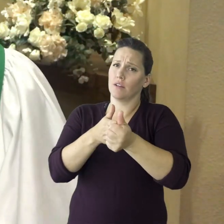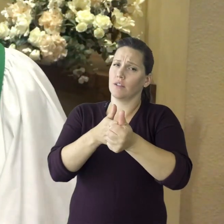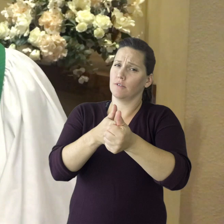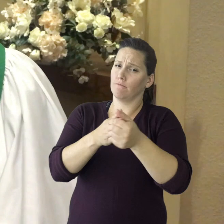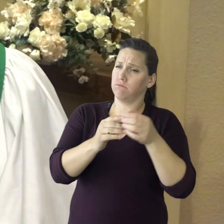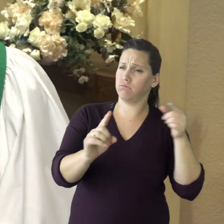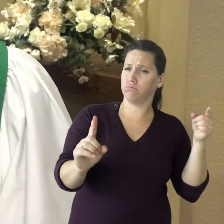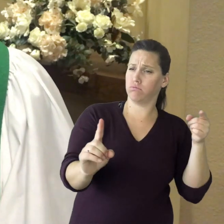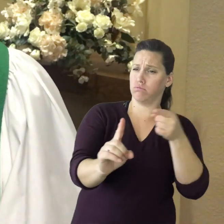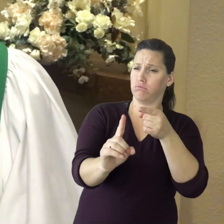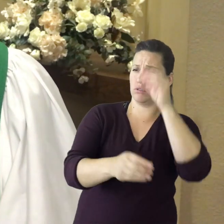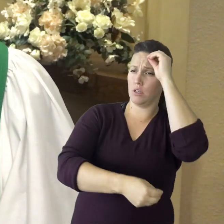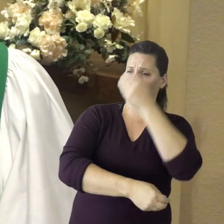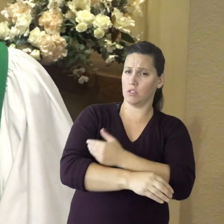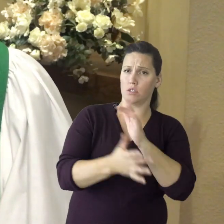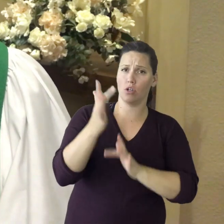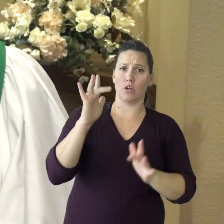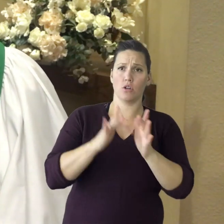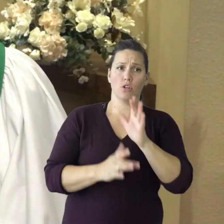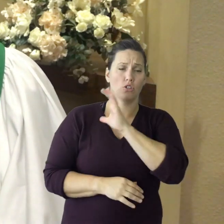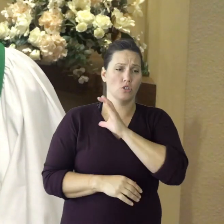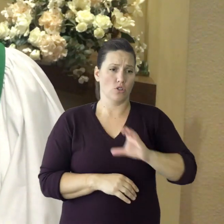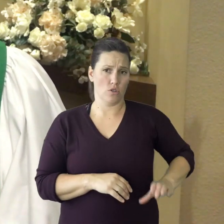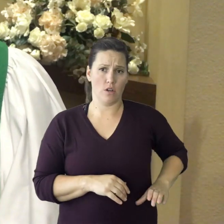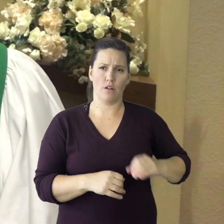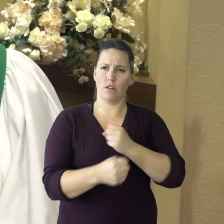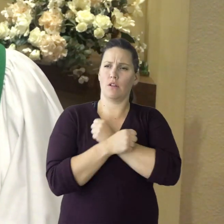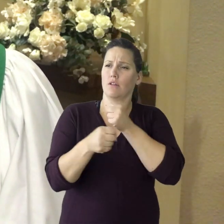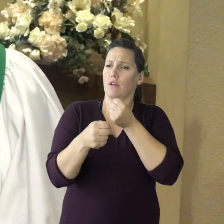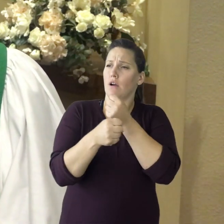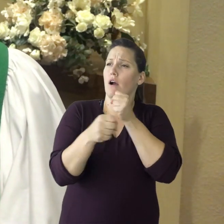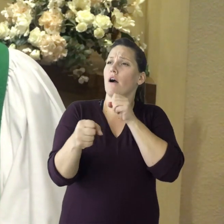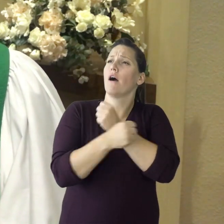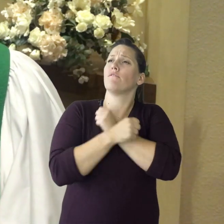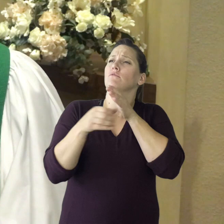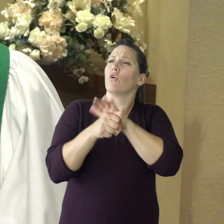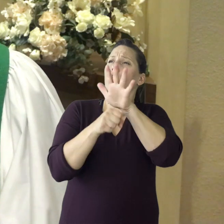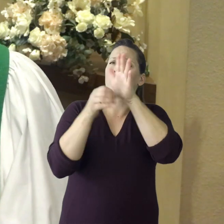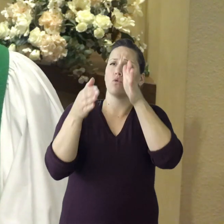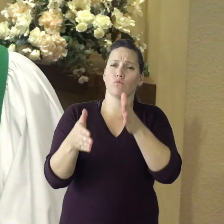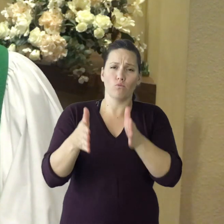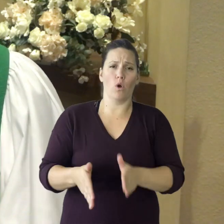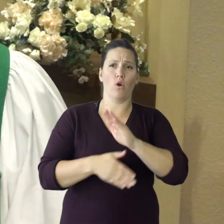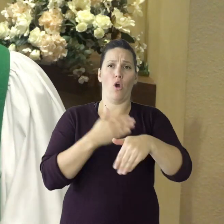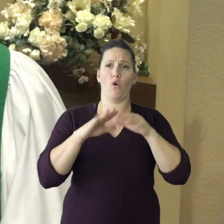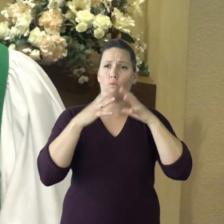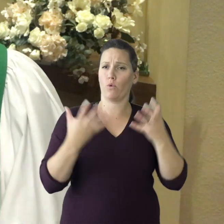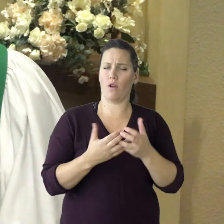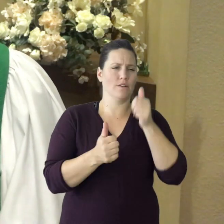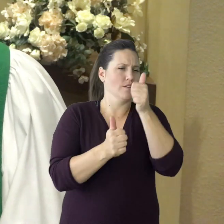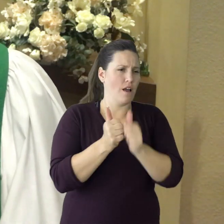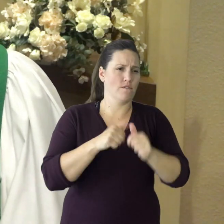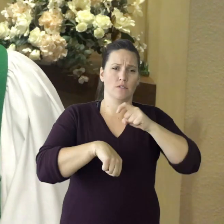back to his Son, to Jesus, to the Christ, to the Savior of the world. Every